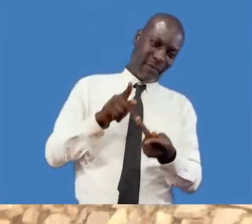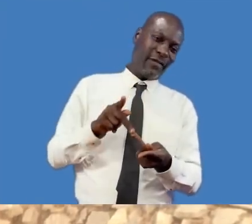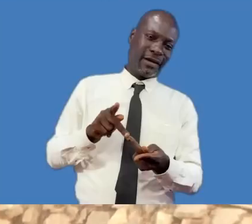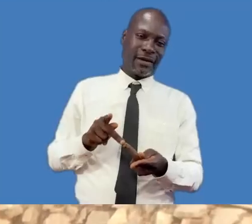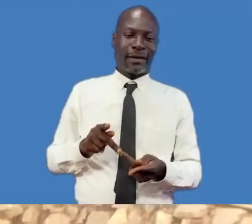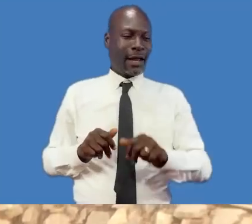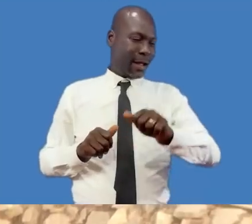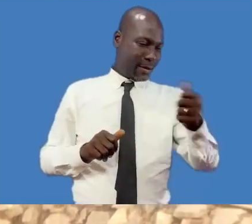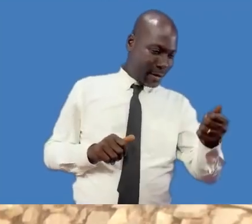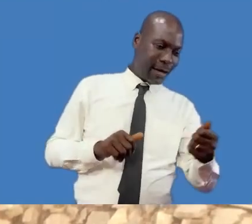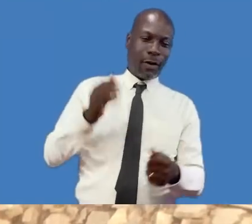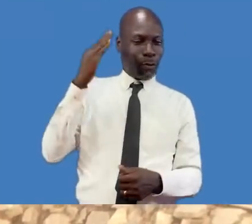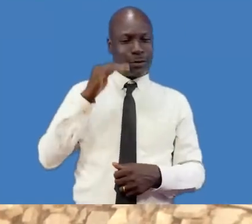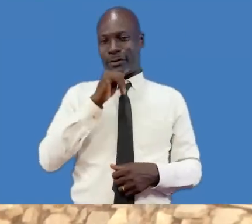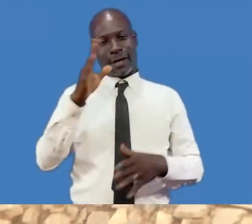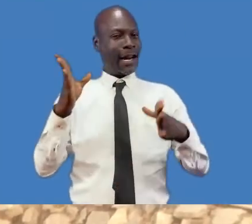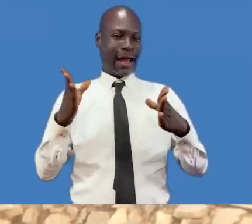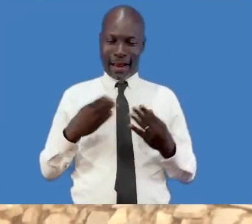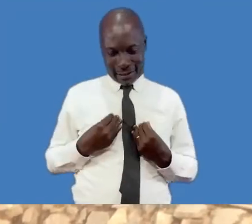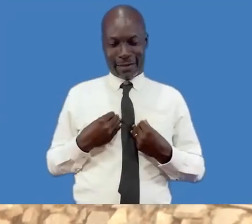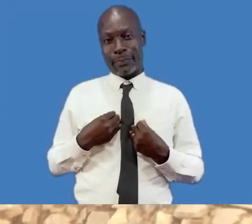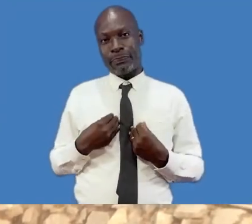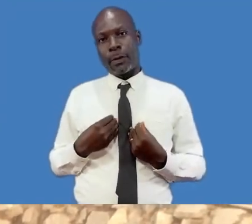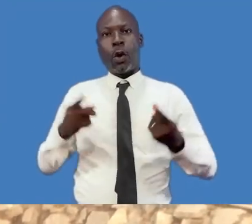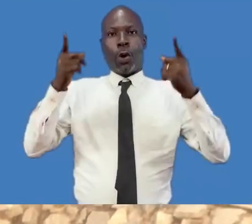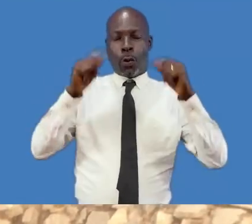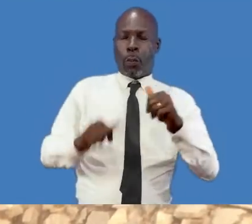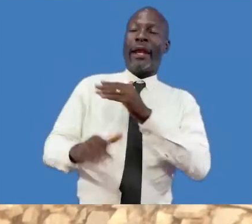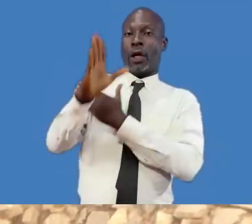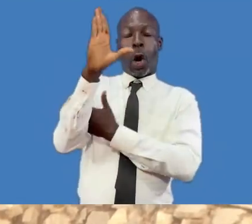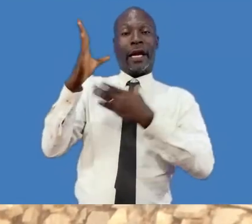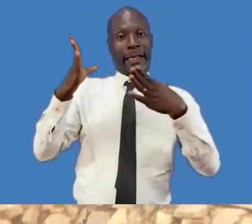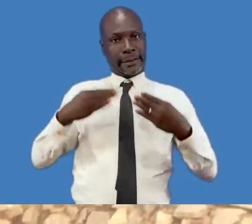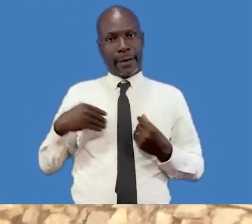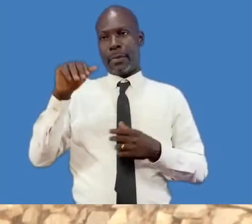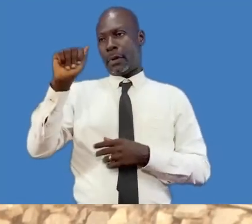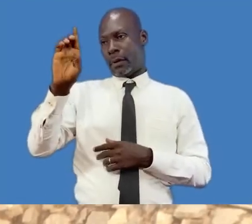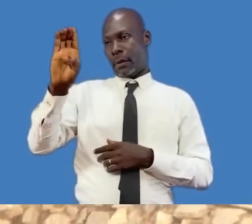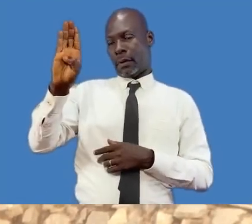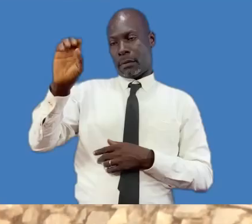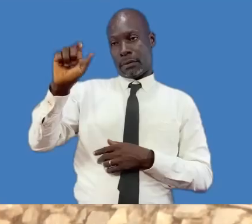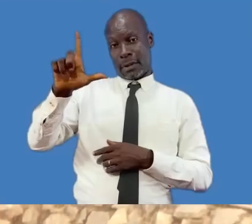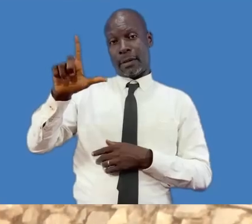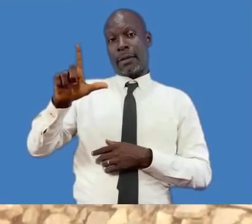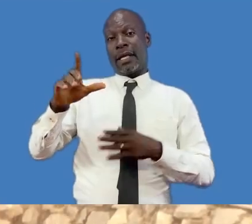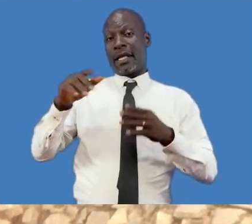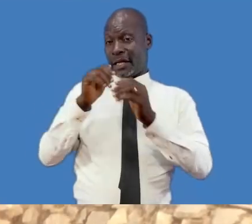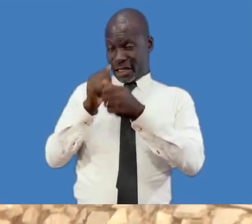ba se onyankopon agye Abel afarebo. Na Kenny de ne de wanye no. So we can Genesis chapter